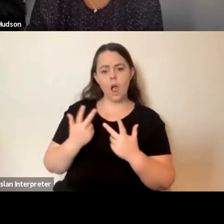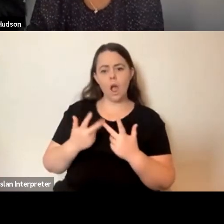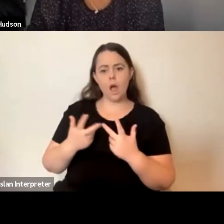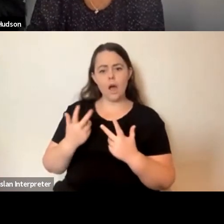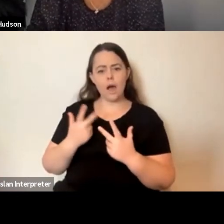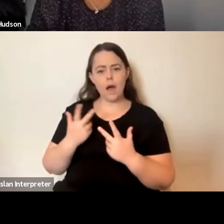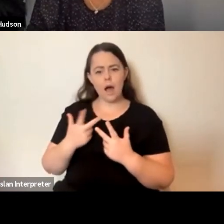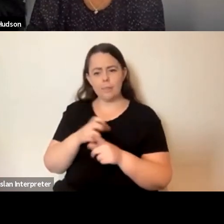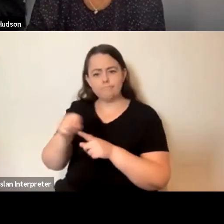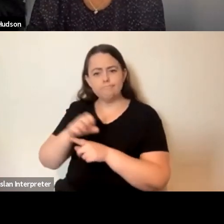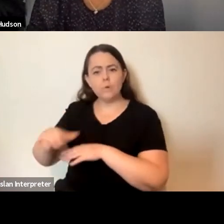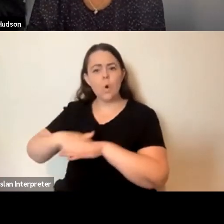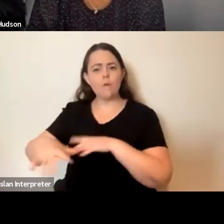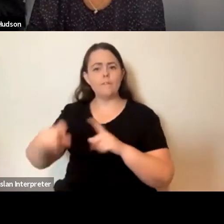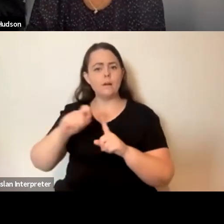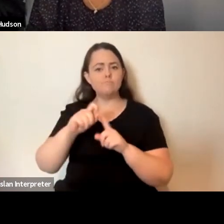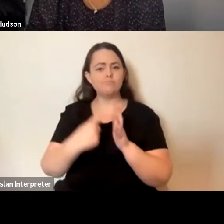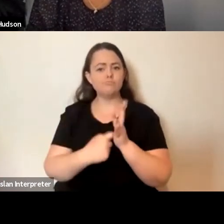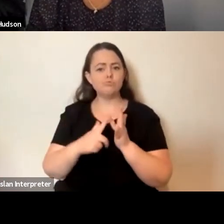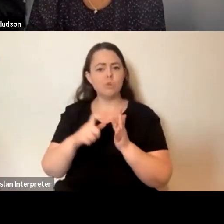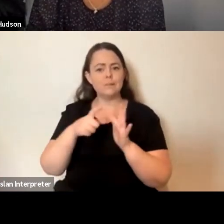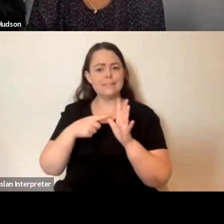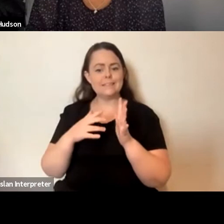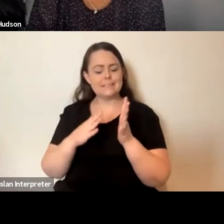tramadol? Rachel or maybe Sean.